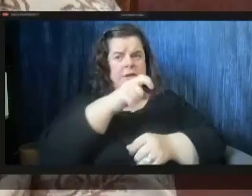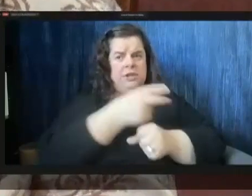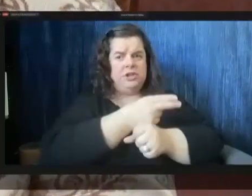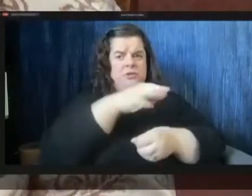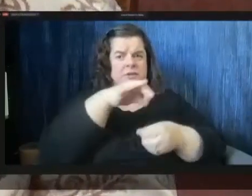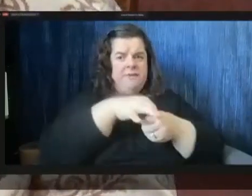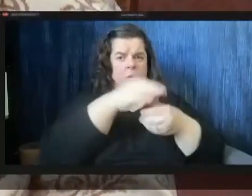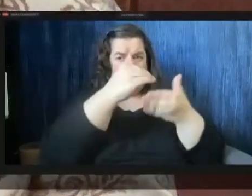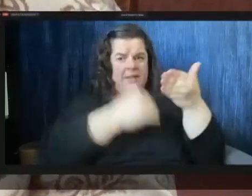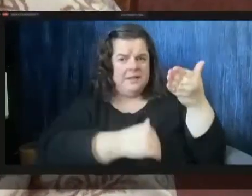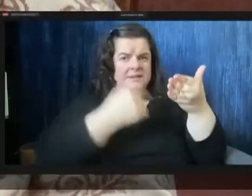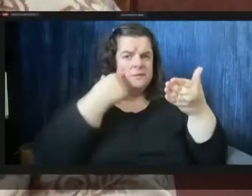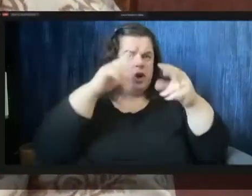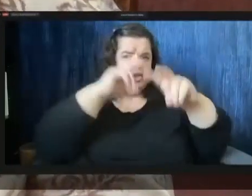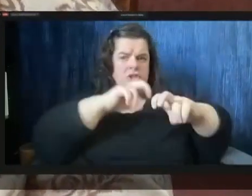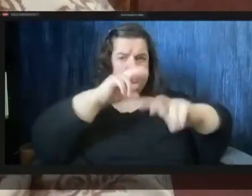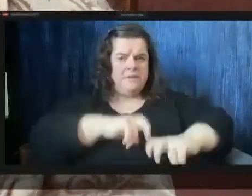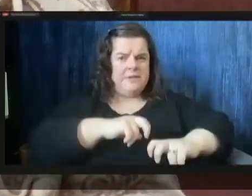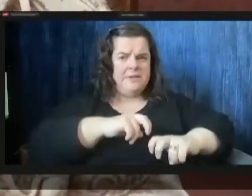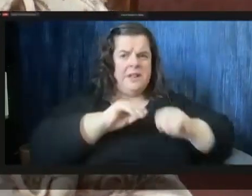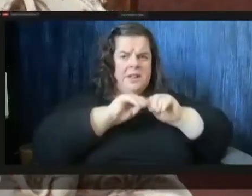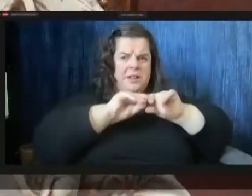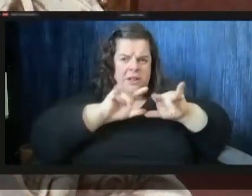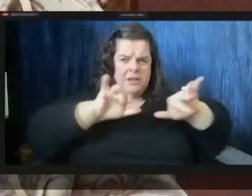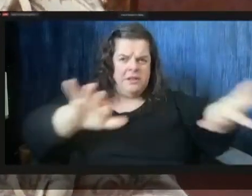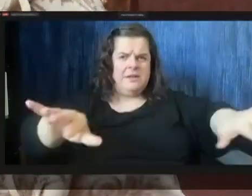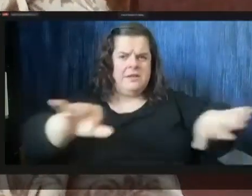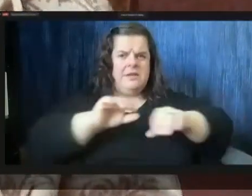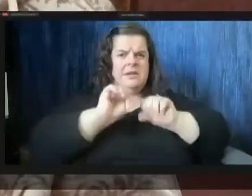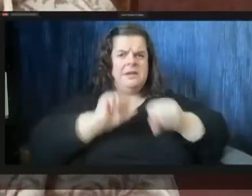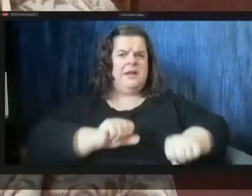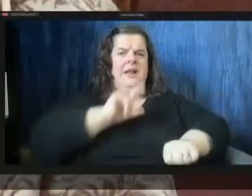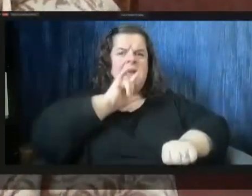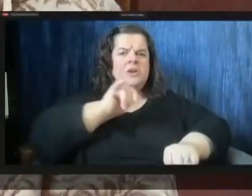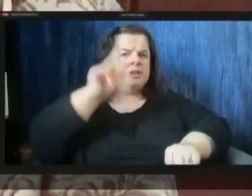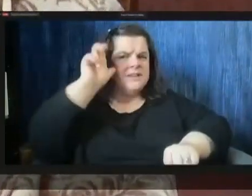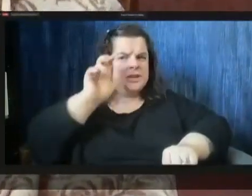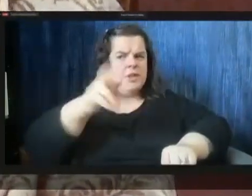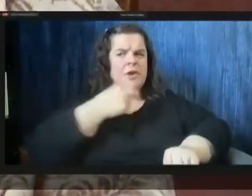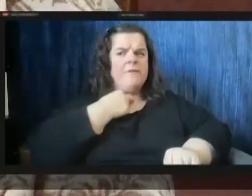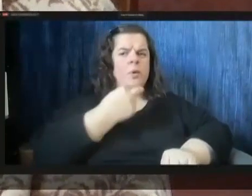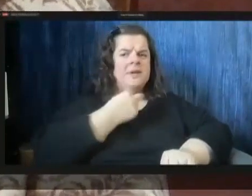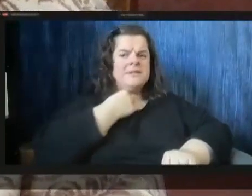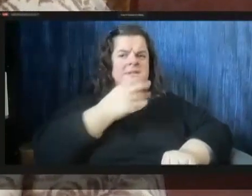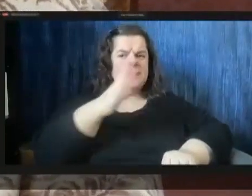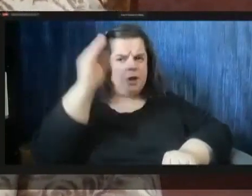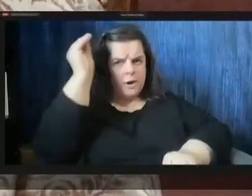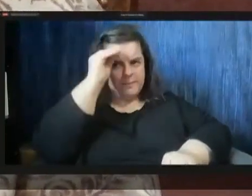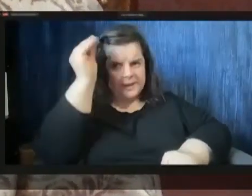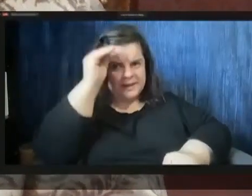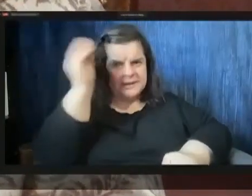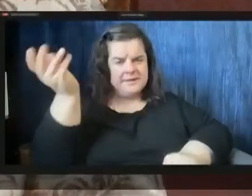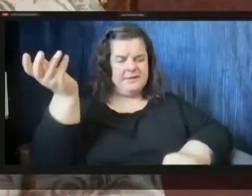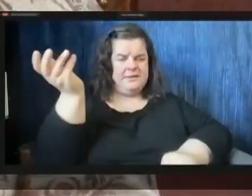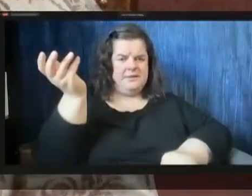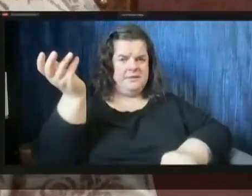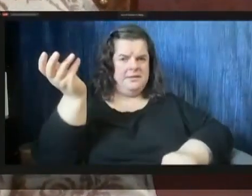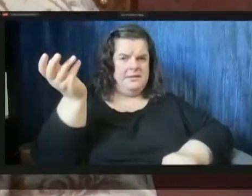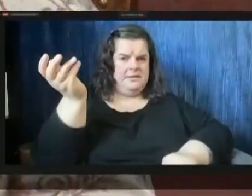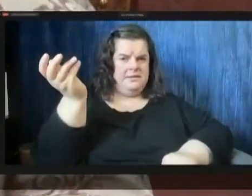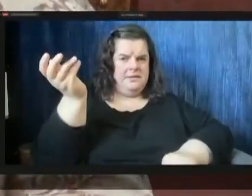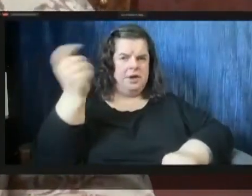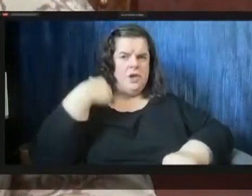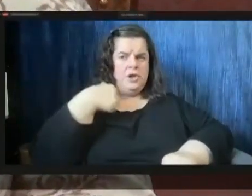for surveys and things like that, to get out so we can actually hear the people's voices and know that we reach